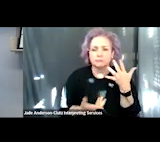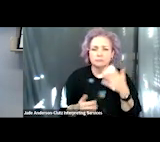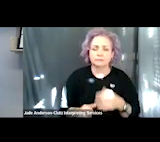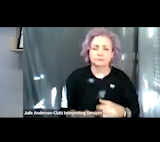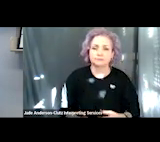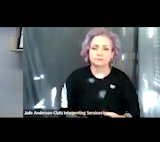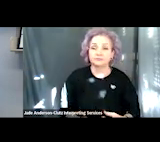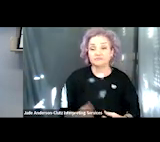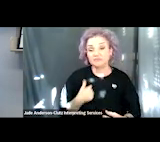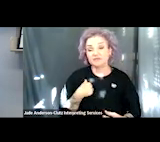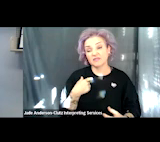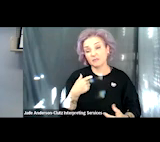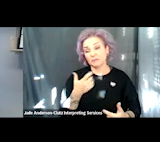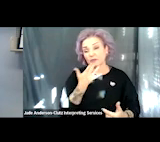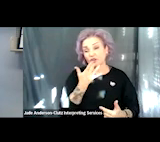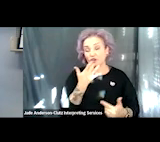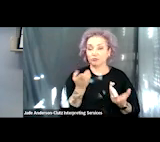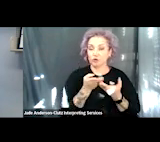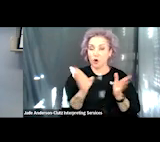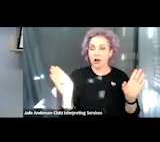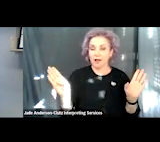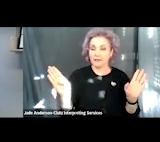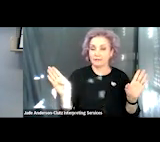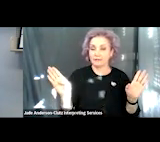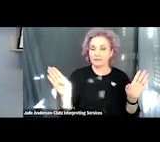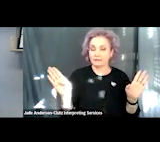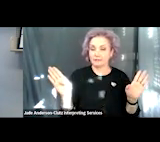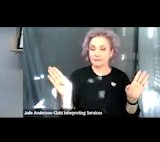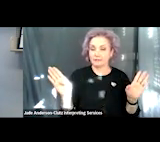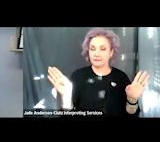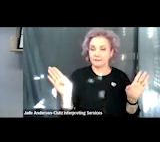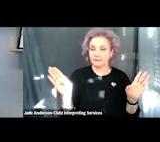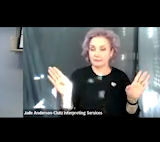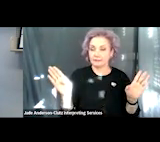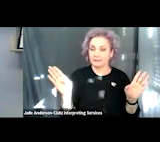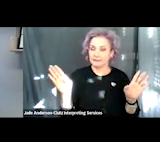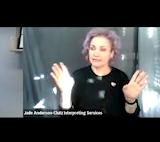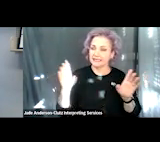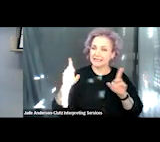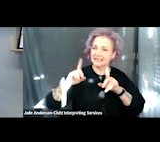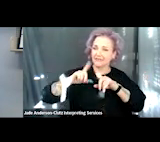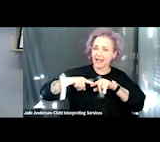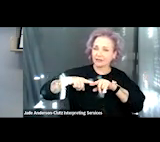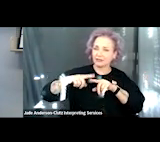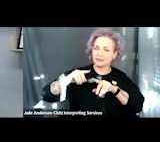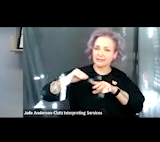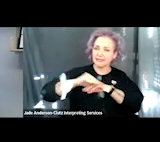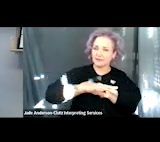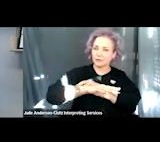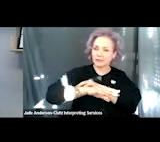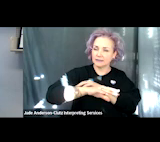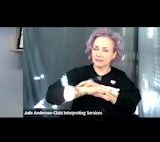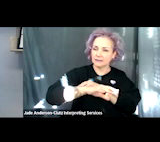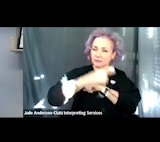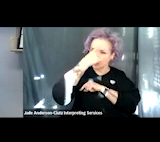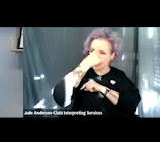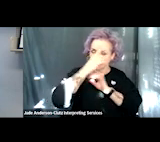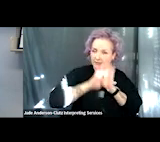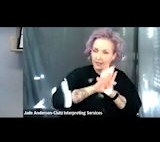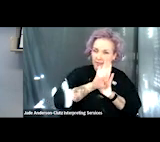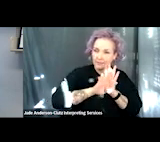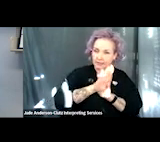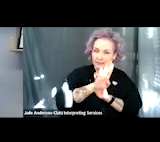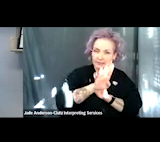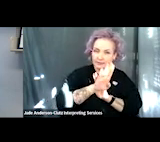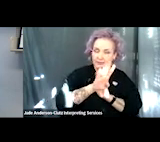very broadly as to sort of what are the different factors that can change neurodevelopment. And, if you really wanted to go as broad as possible, you